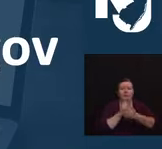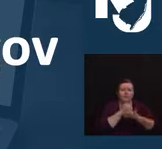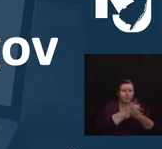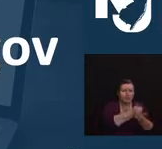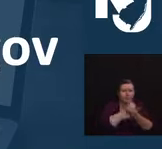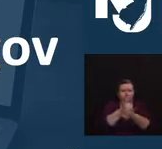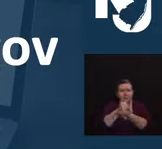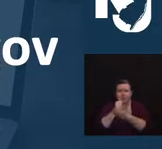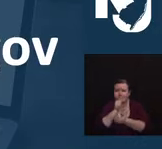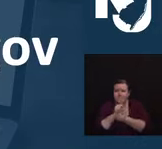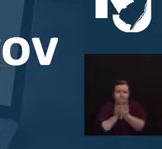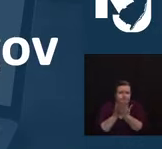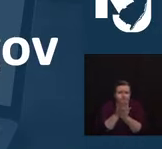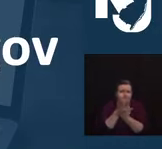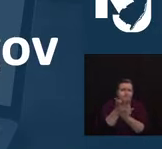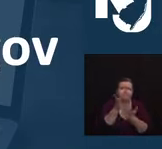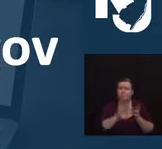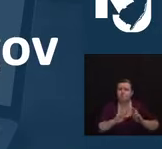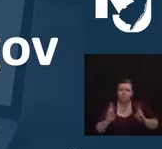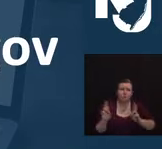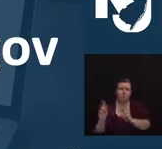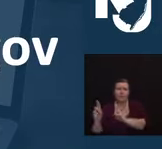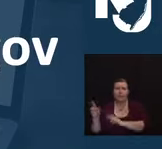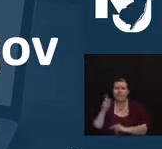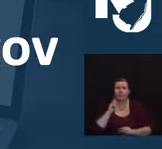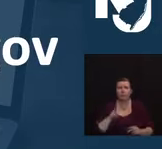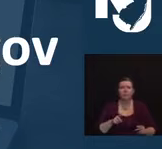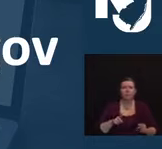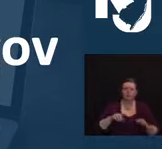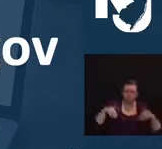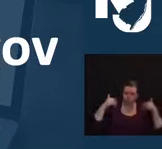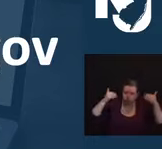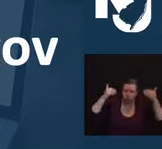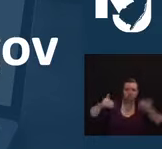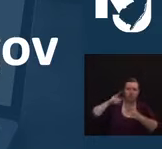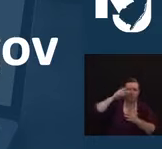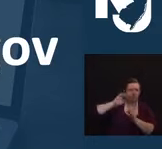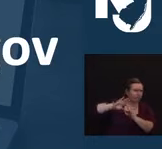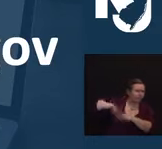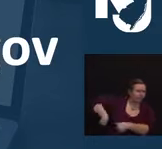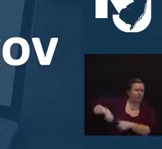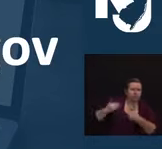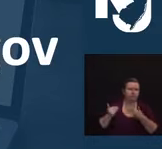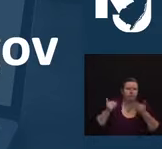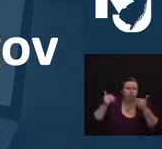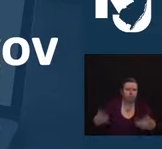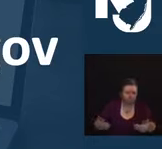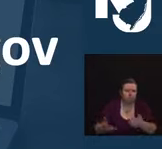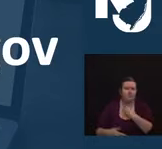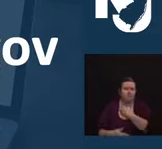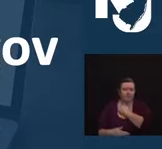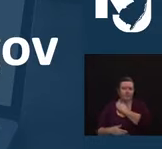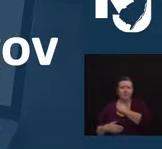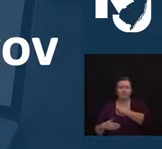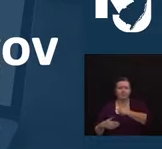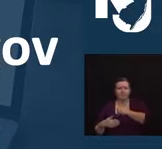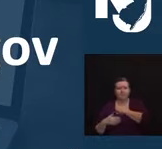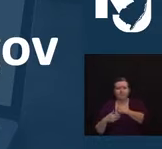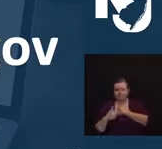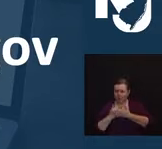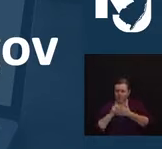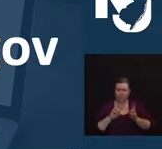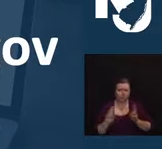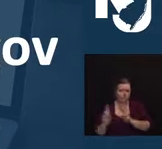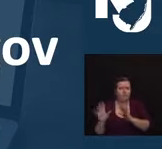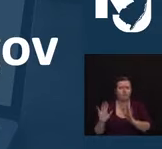for the post-pandemic days that we know are coming. So today I want to highlight the partnership between the Department of Community Affairs under the